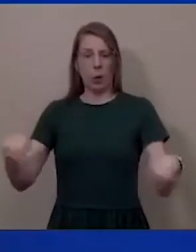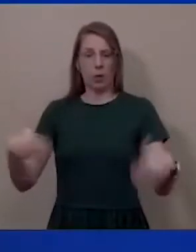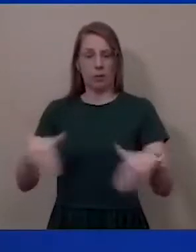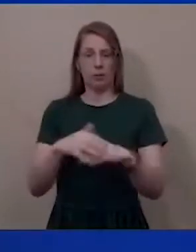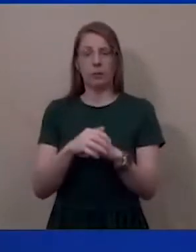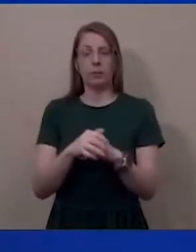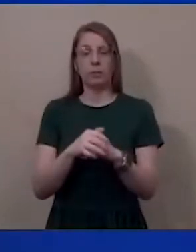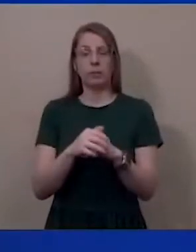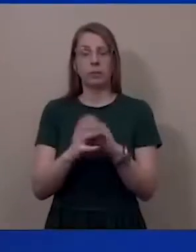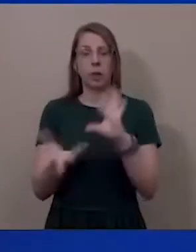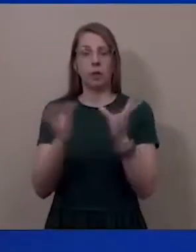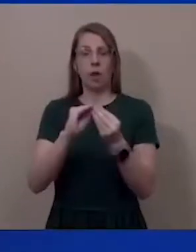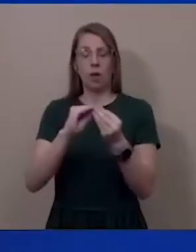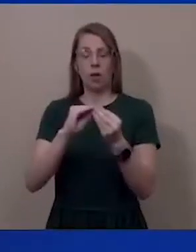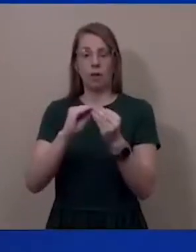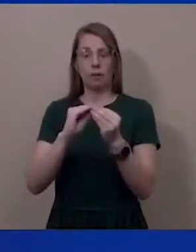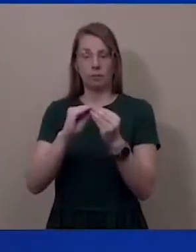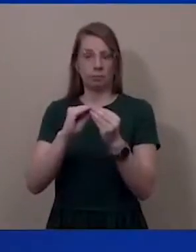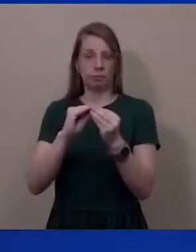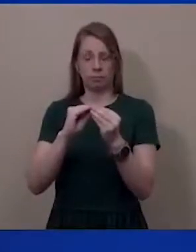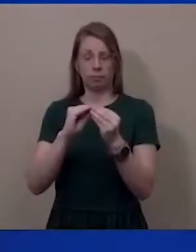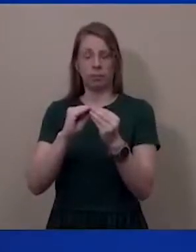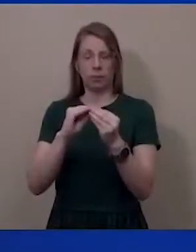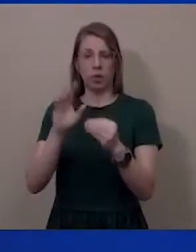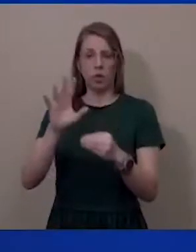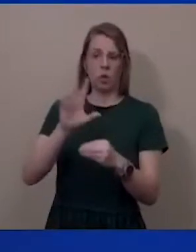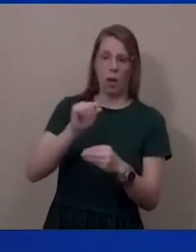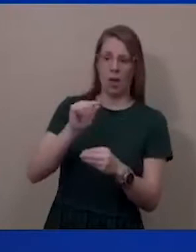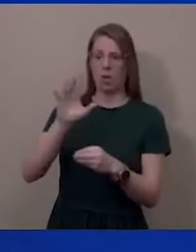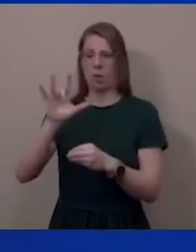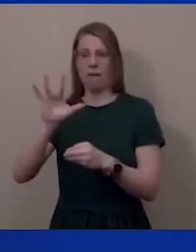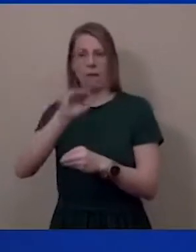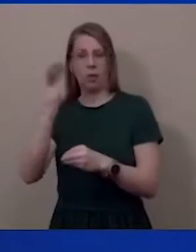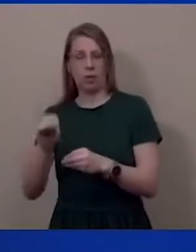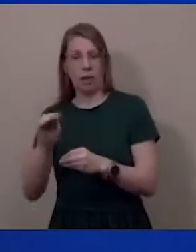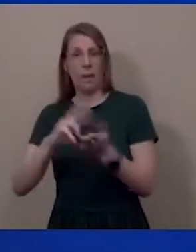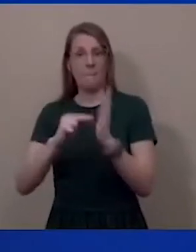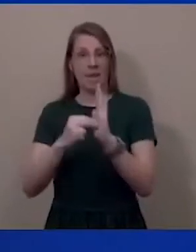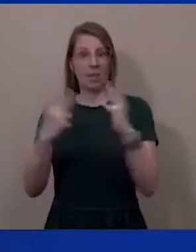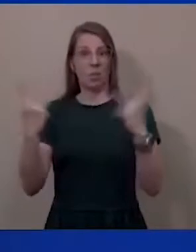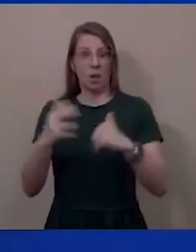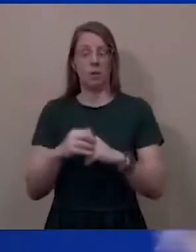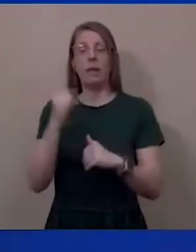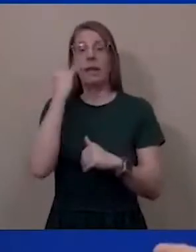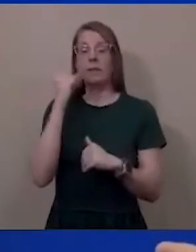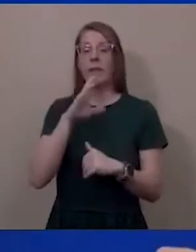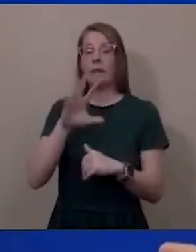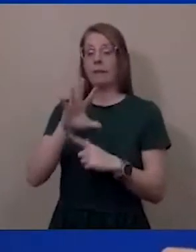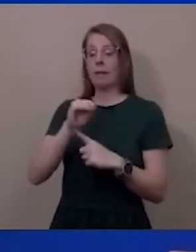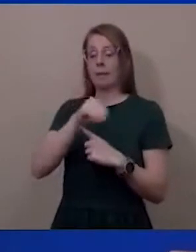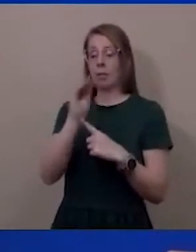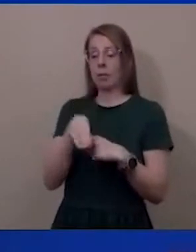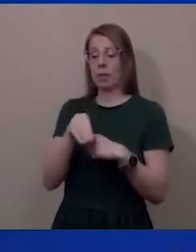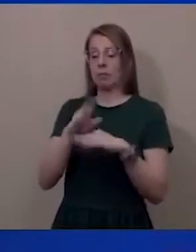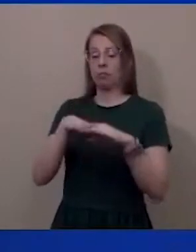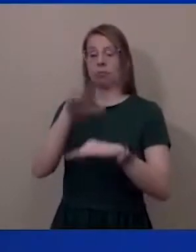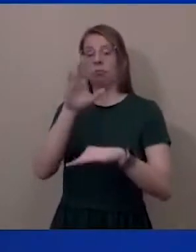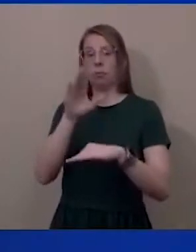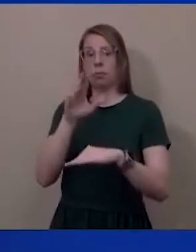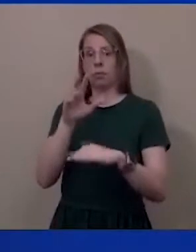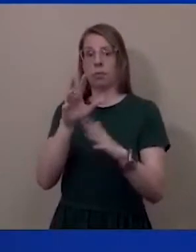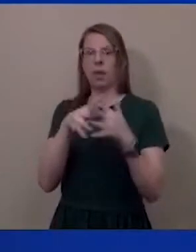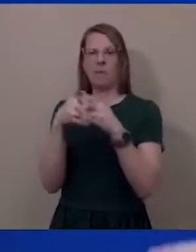that the overall average was probably around 20-25%, suggesting that if you take 50% of Americans who have gotten